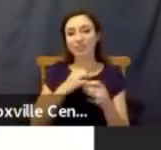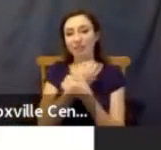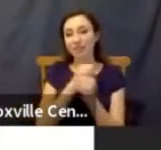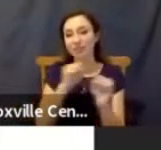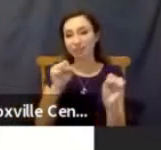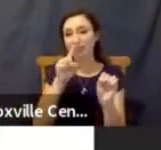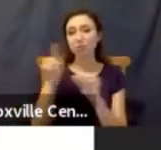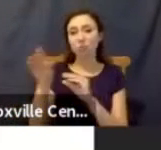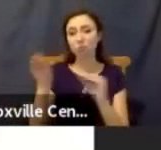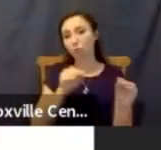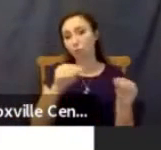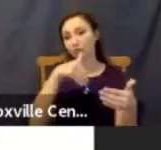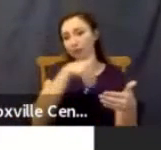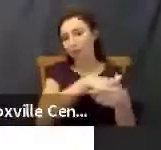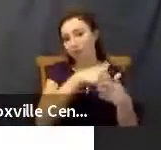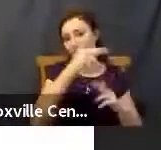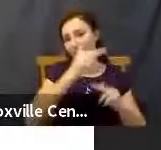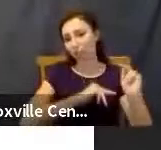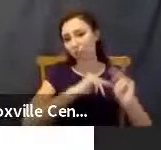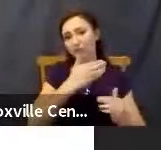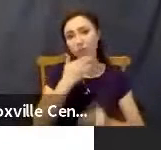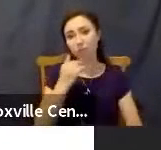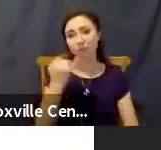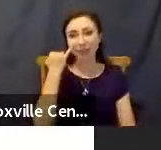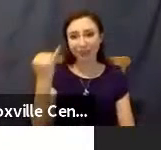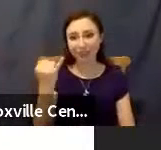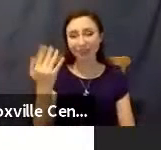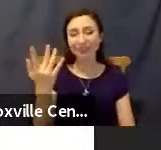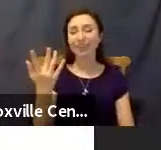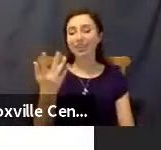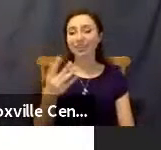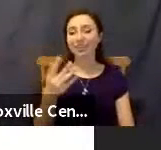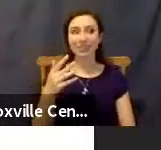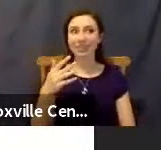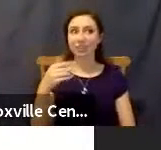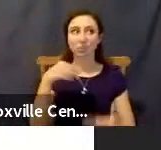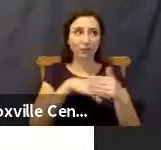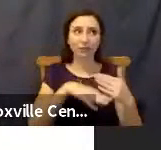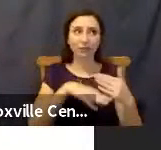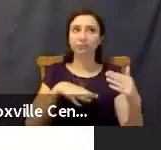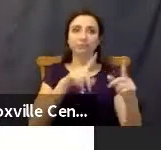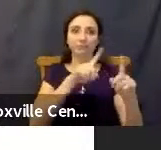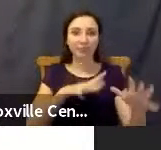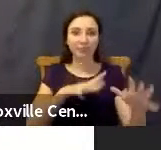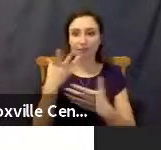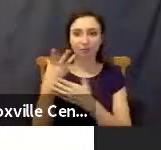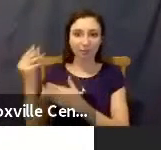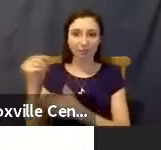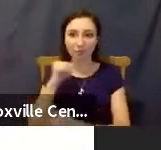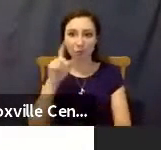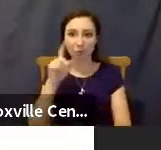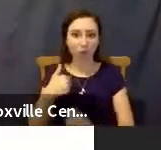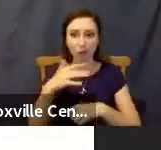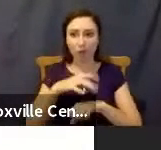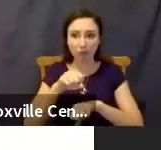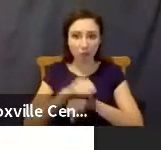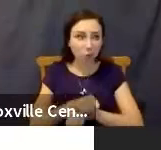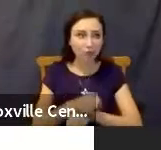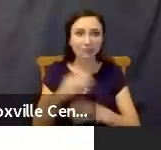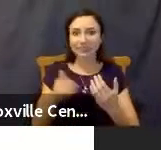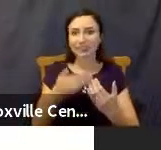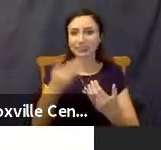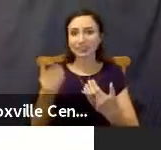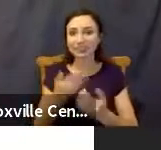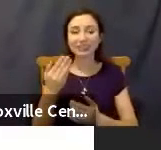testing inside was a better idea. And people, it's walk up, it's walk in. You don't have to have an appointment. There